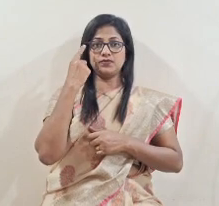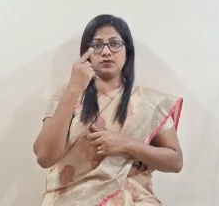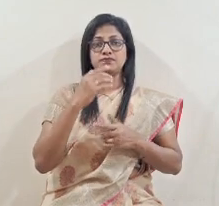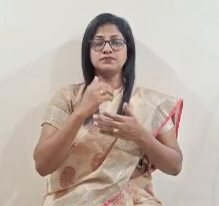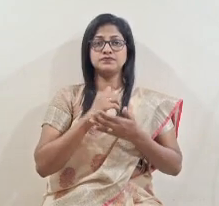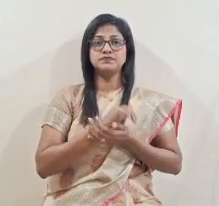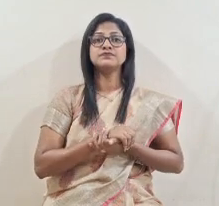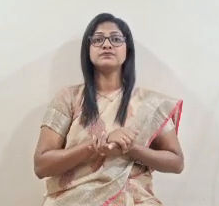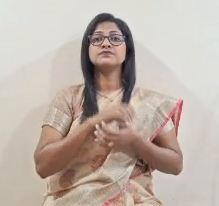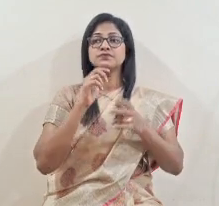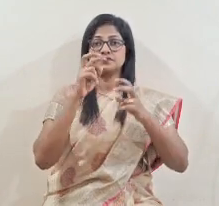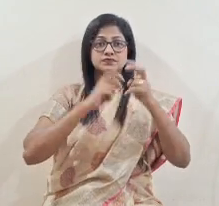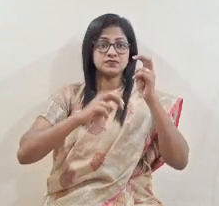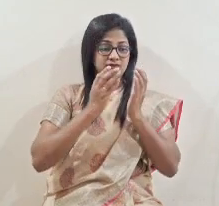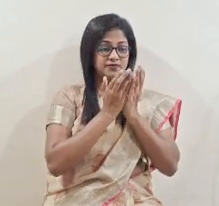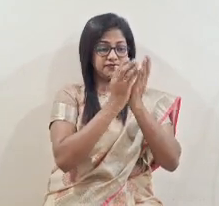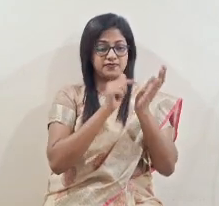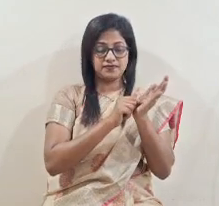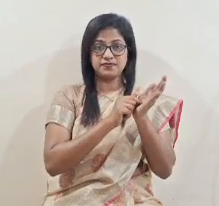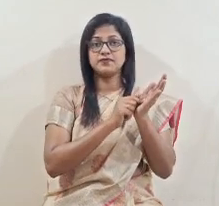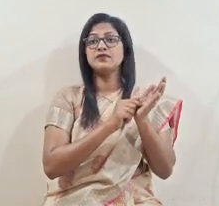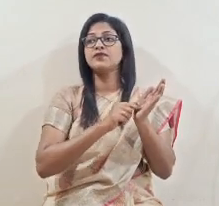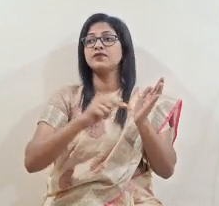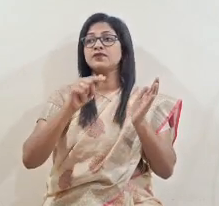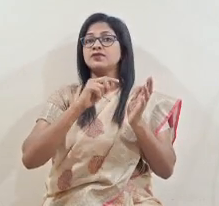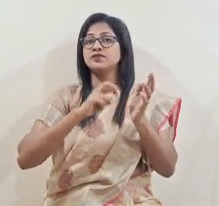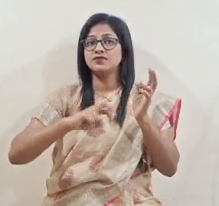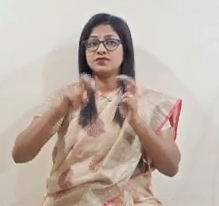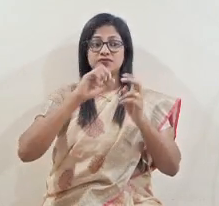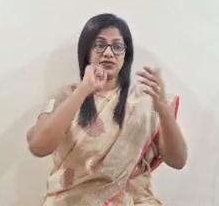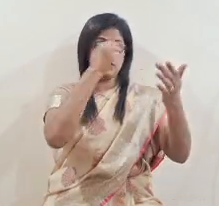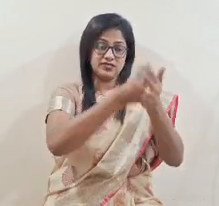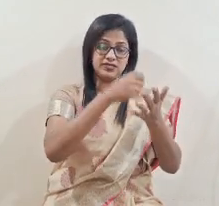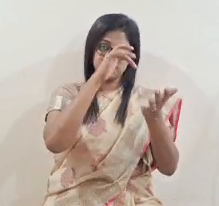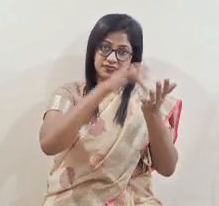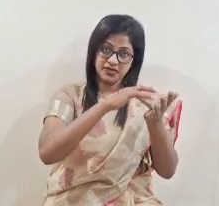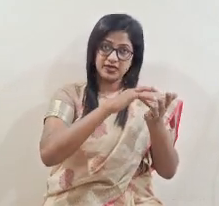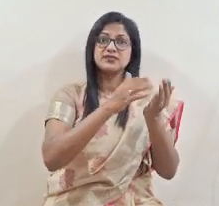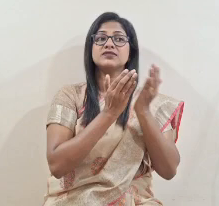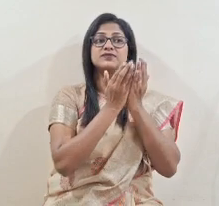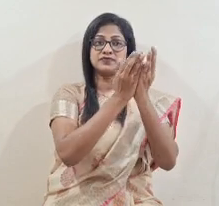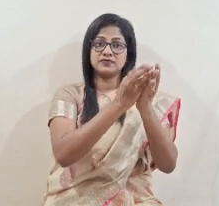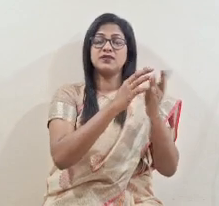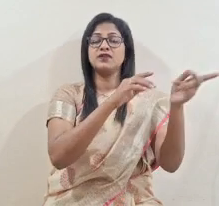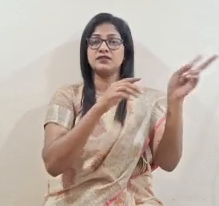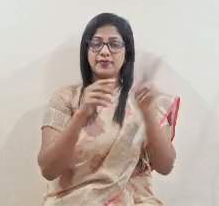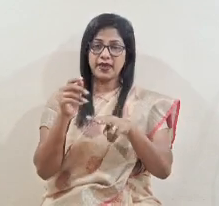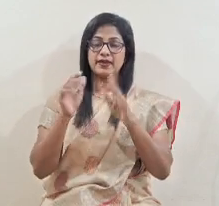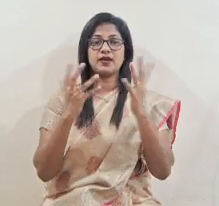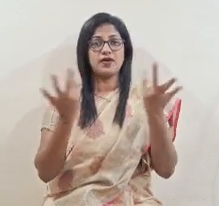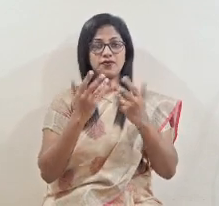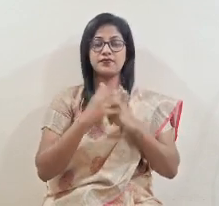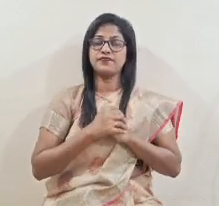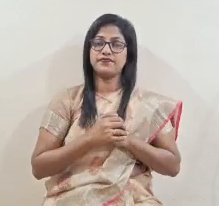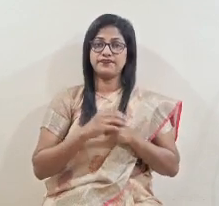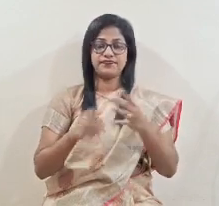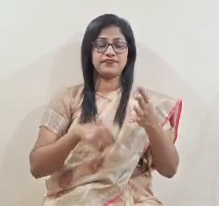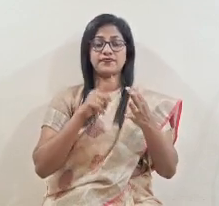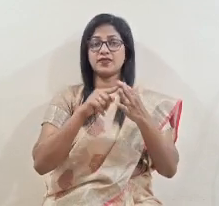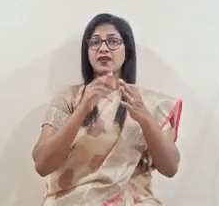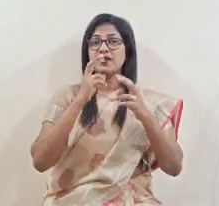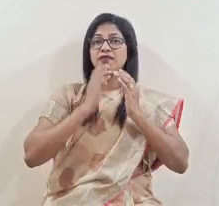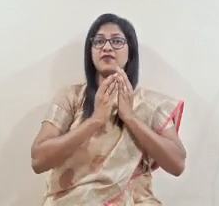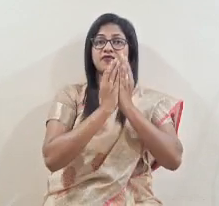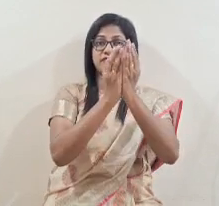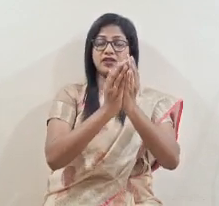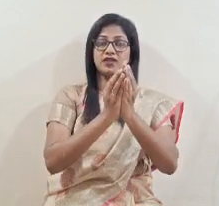the people travel from the ferry to reach to their destinations and from their origin to their ferry terminal. Third is ferry patronage. This will help